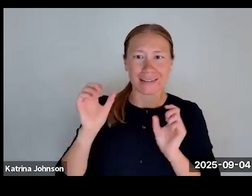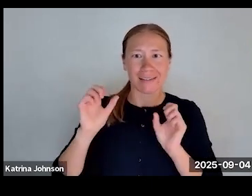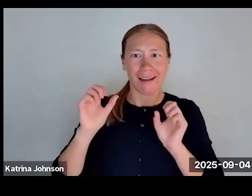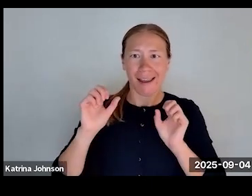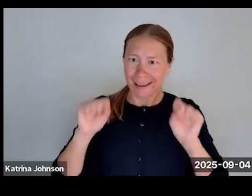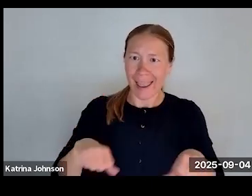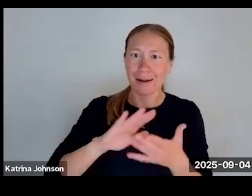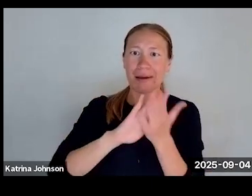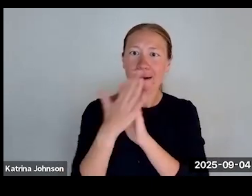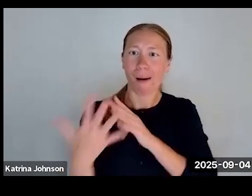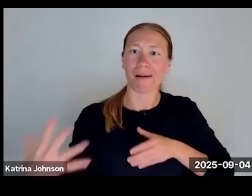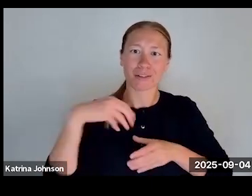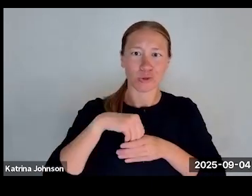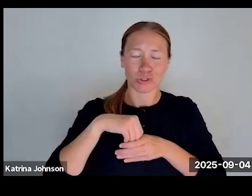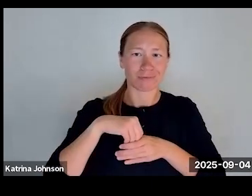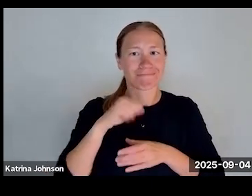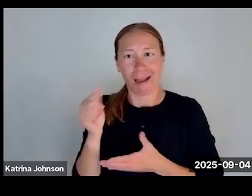exclusion and belonging.